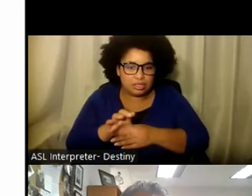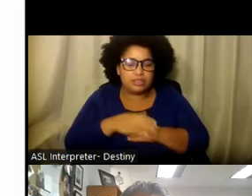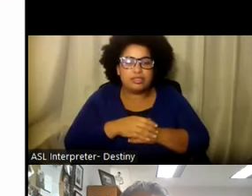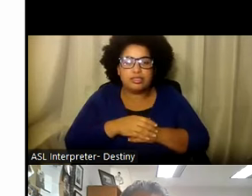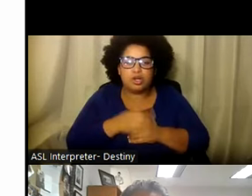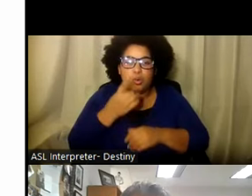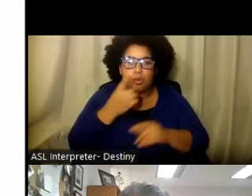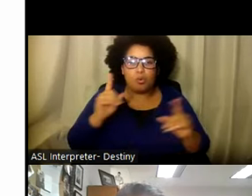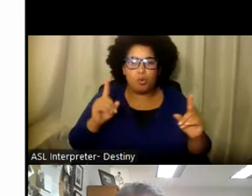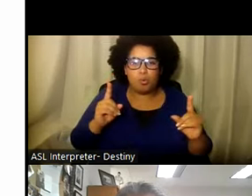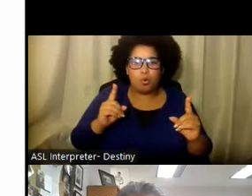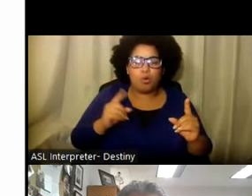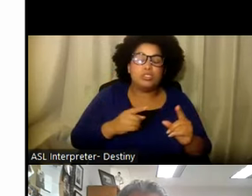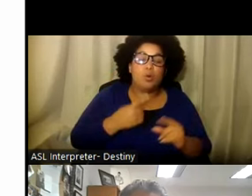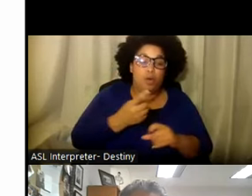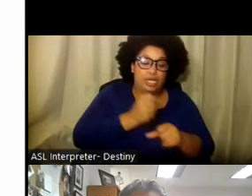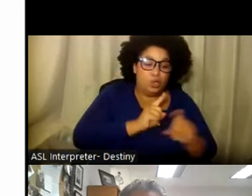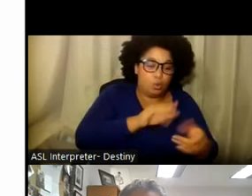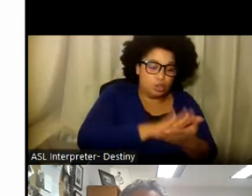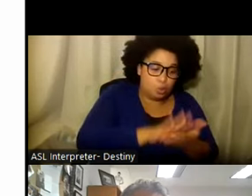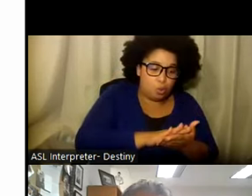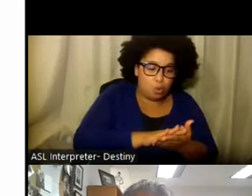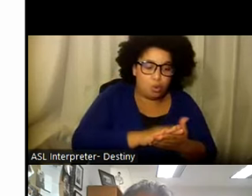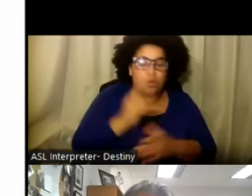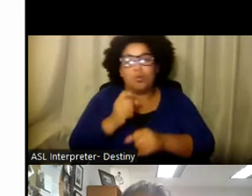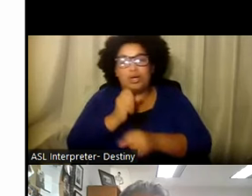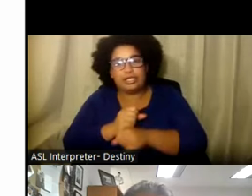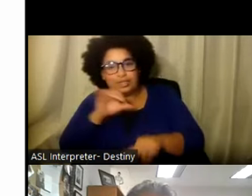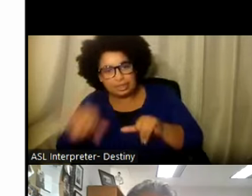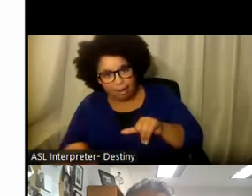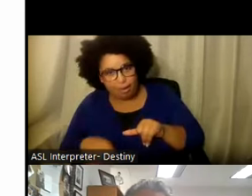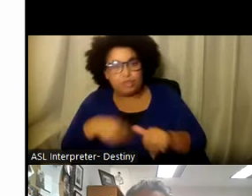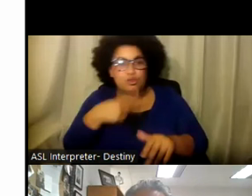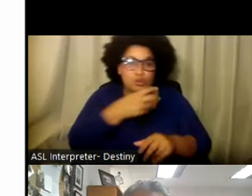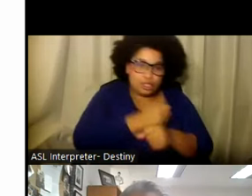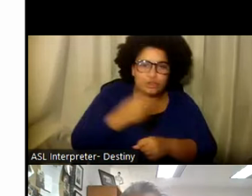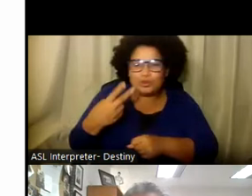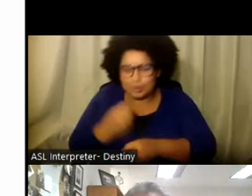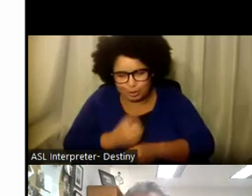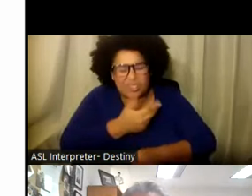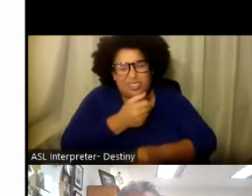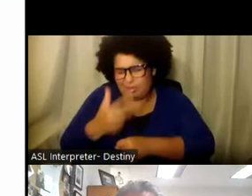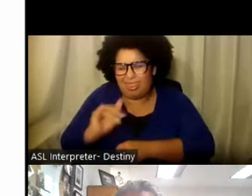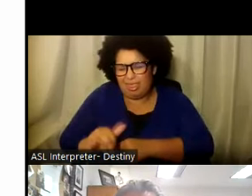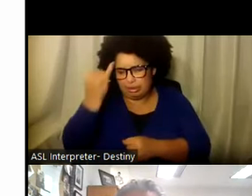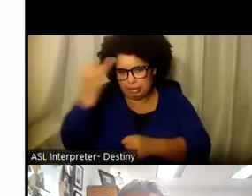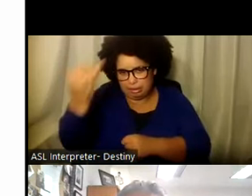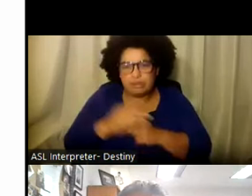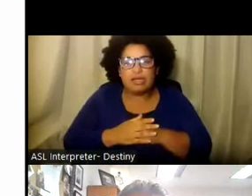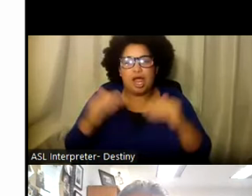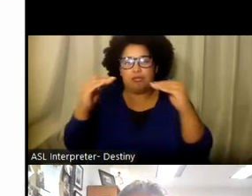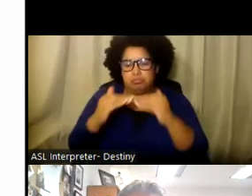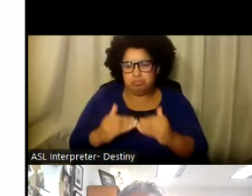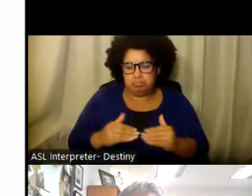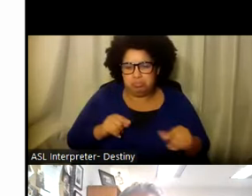year for year commitment. So for each year that you receive a reimbursement for the